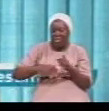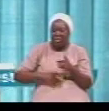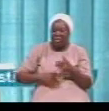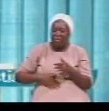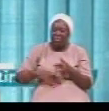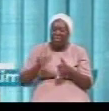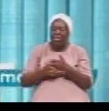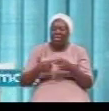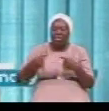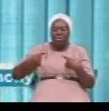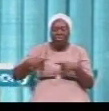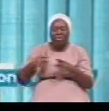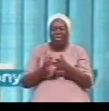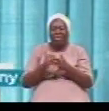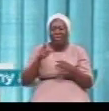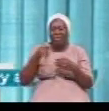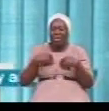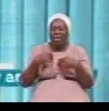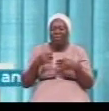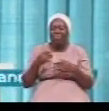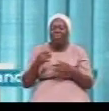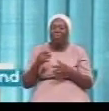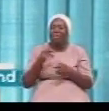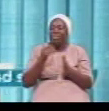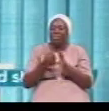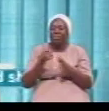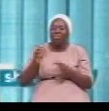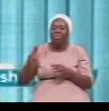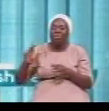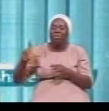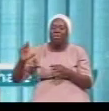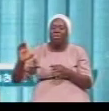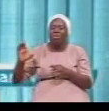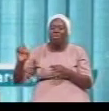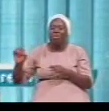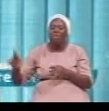the pain that he was describing. So peptic ulceration. Thank you.